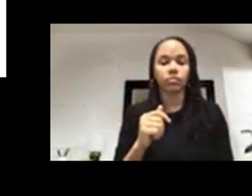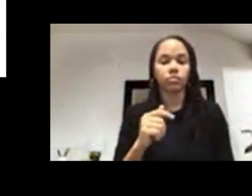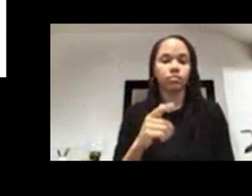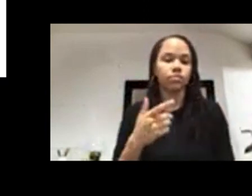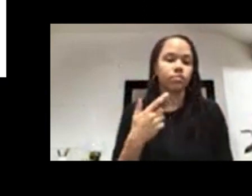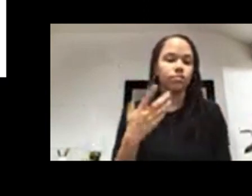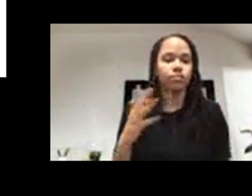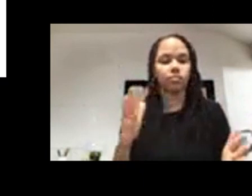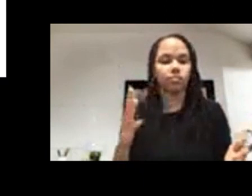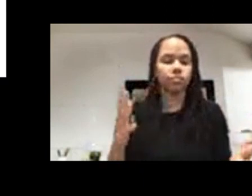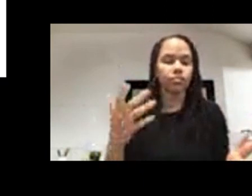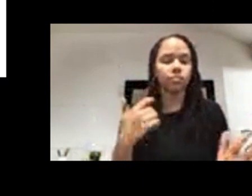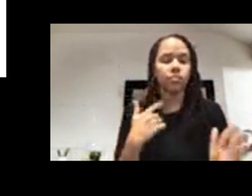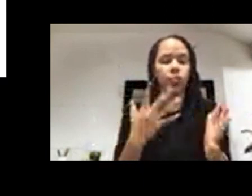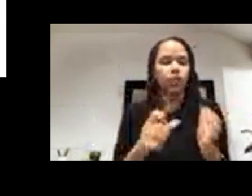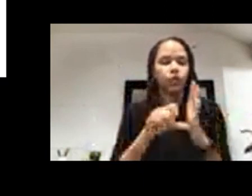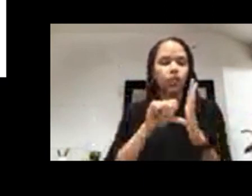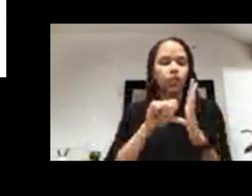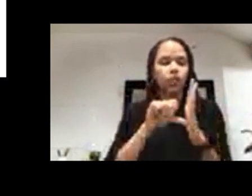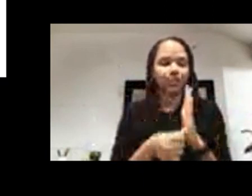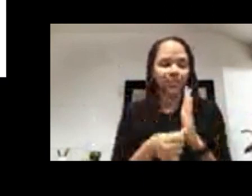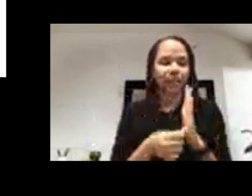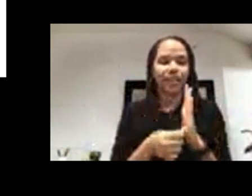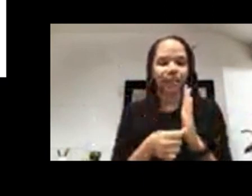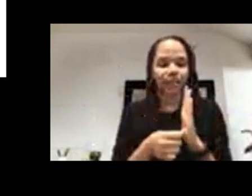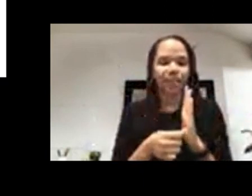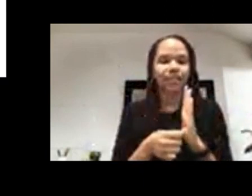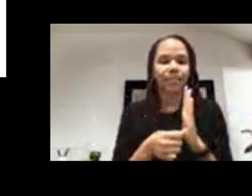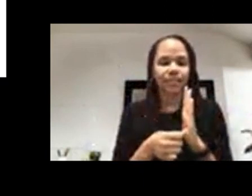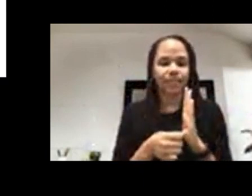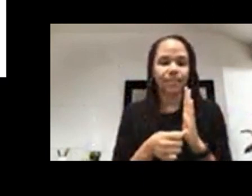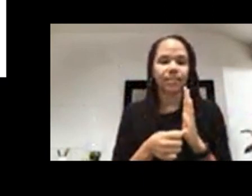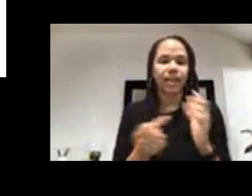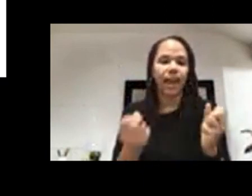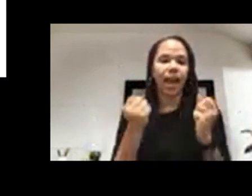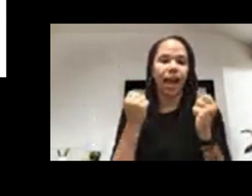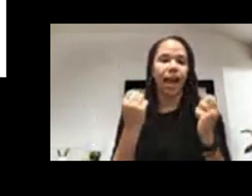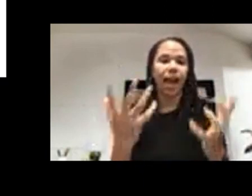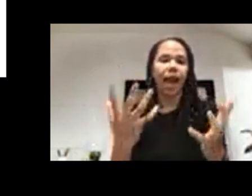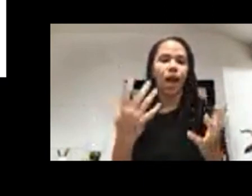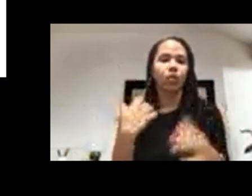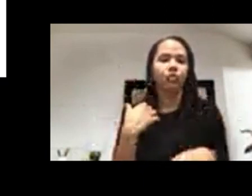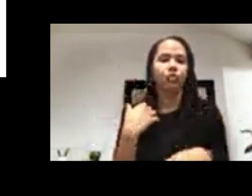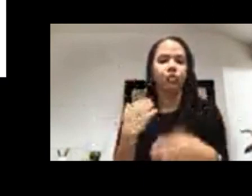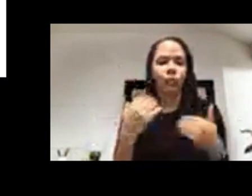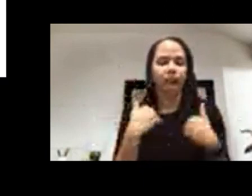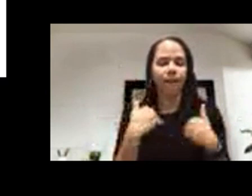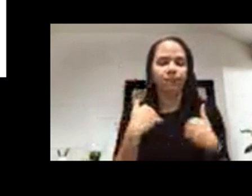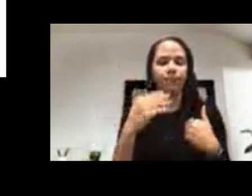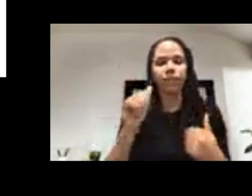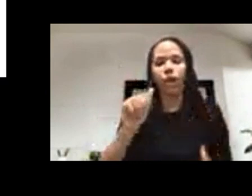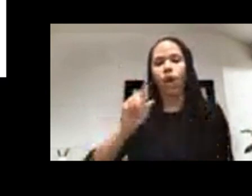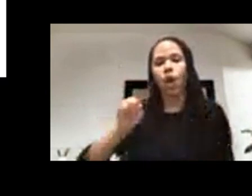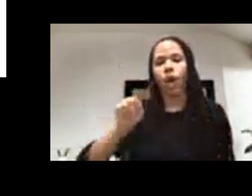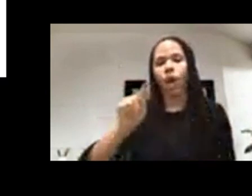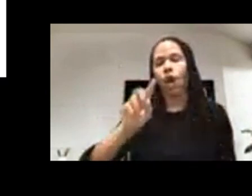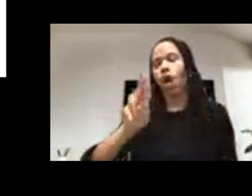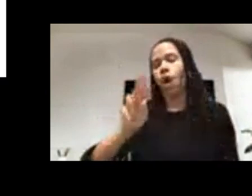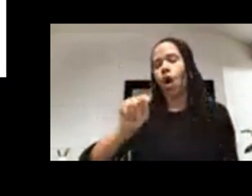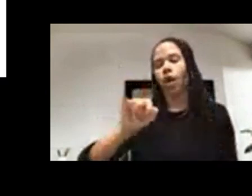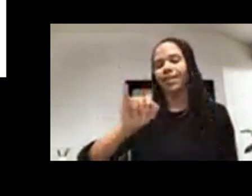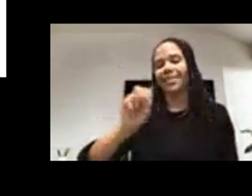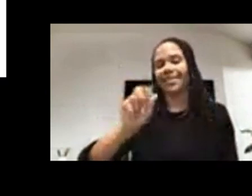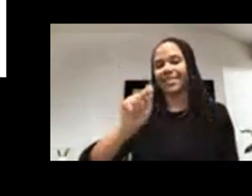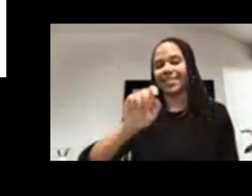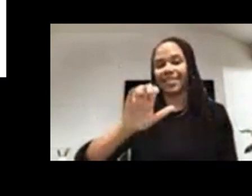of emphasize how to enable autistic students to feel less anxious and less stressed